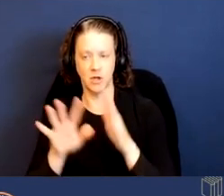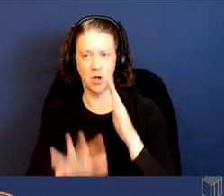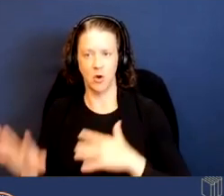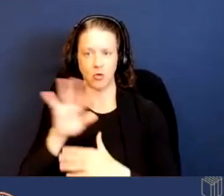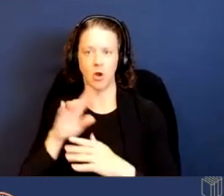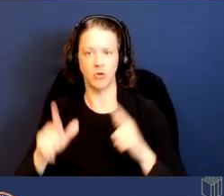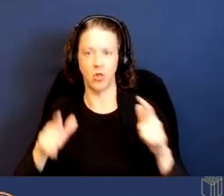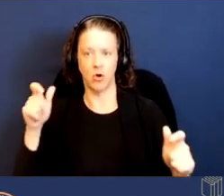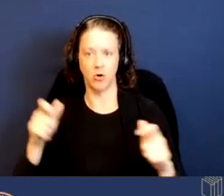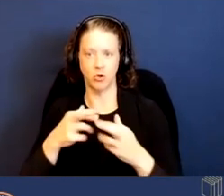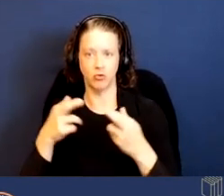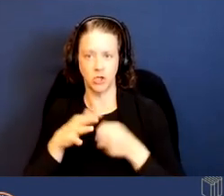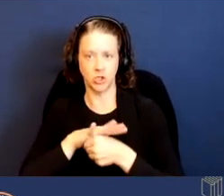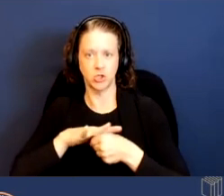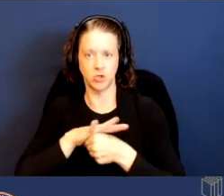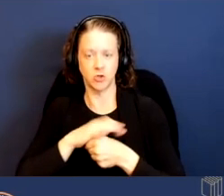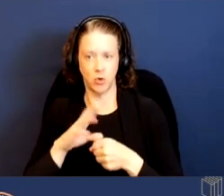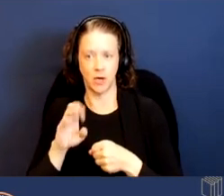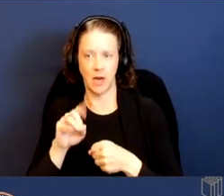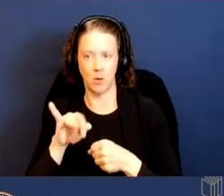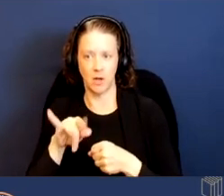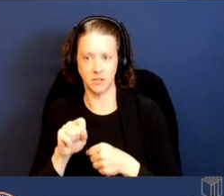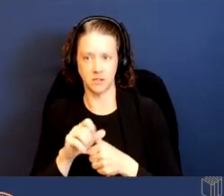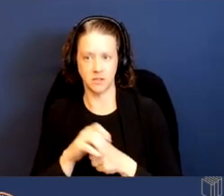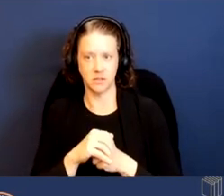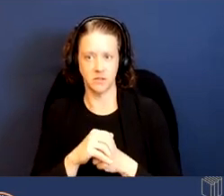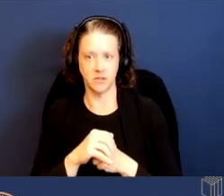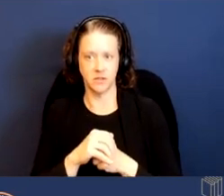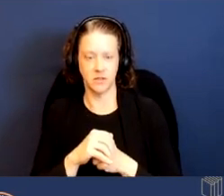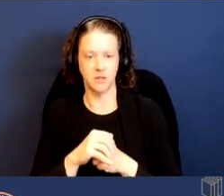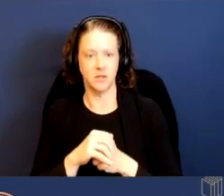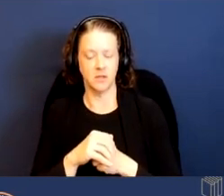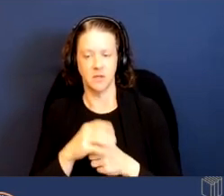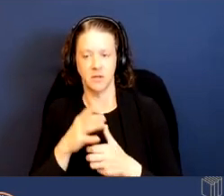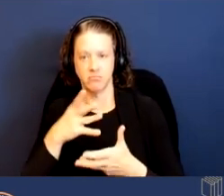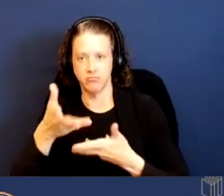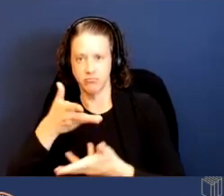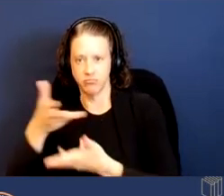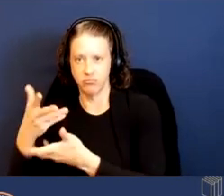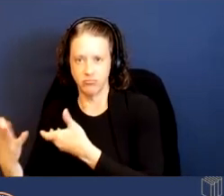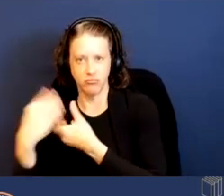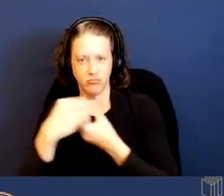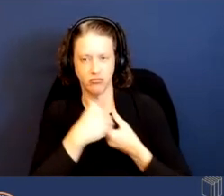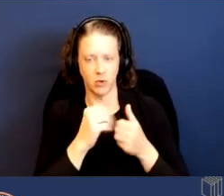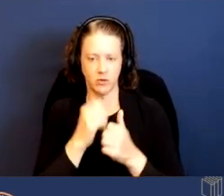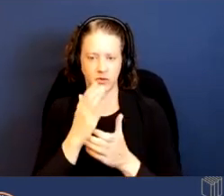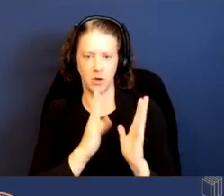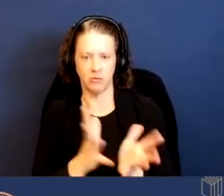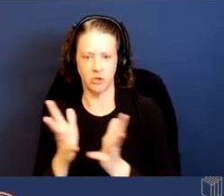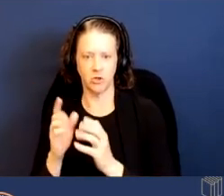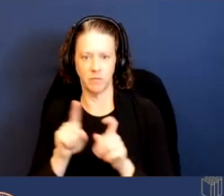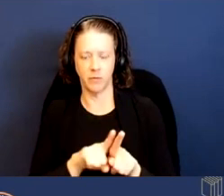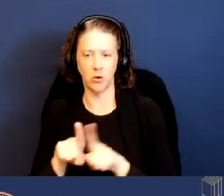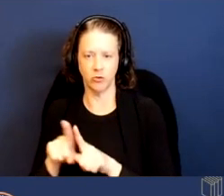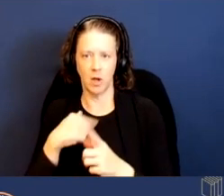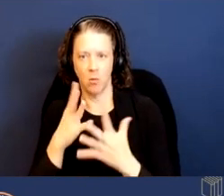larger regions or counties to become involved and engaged in some of the conversations as well. I did also want to